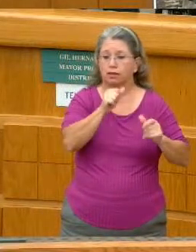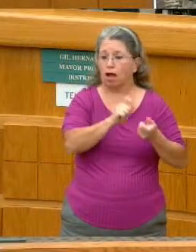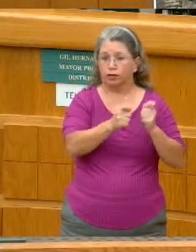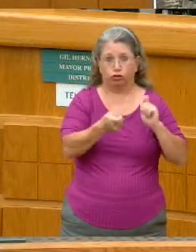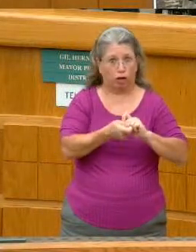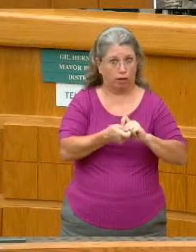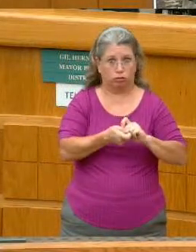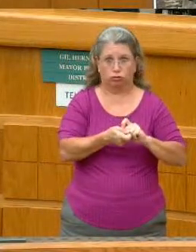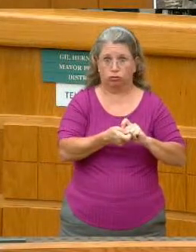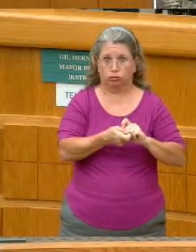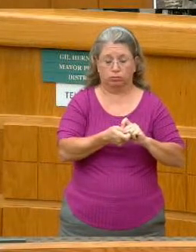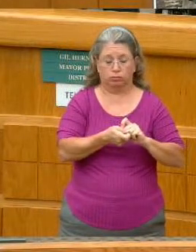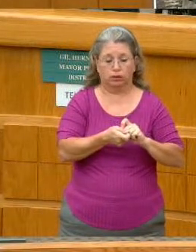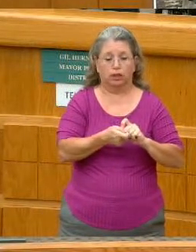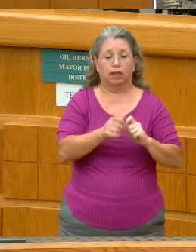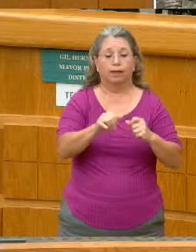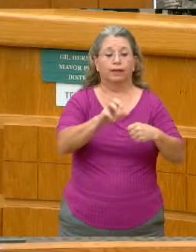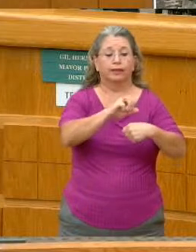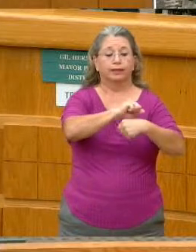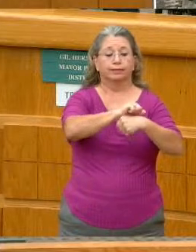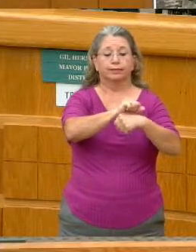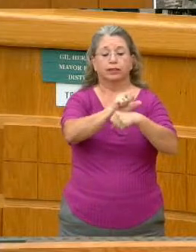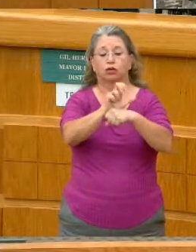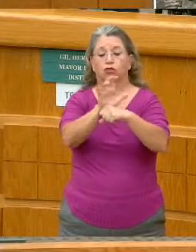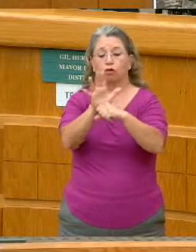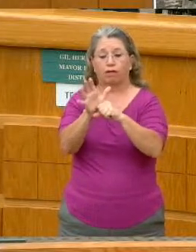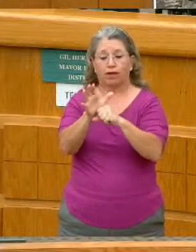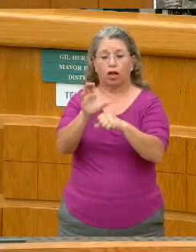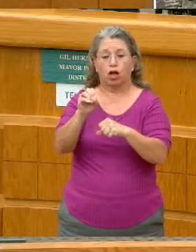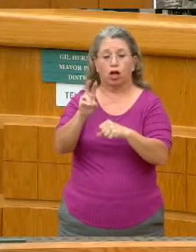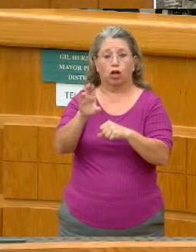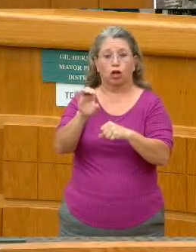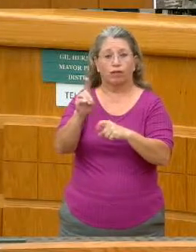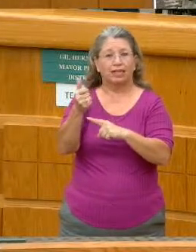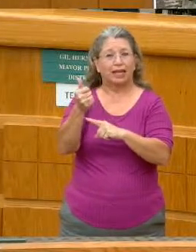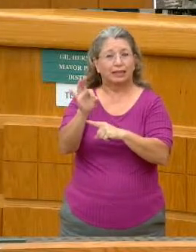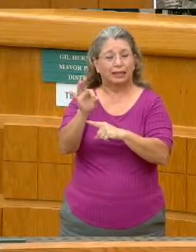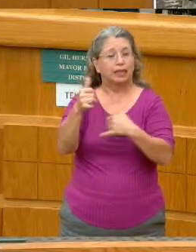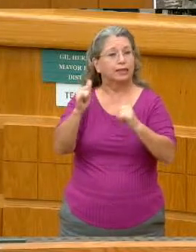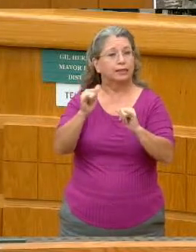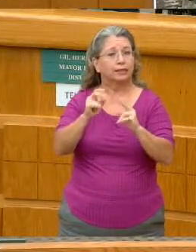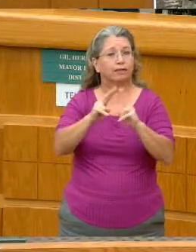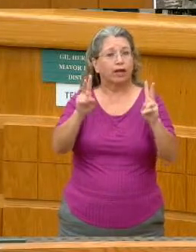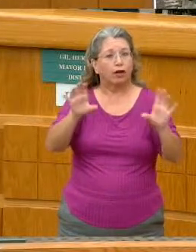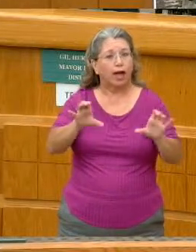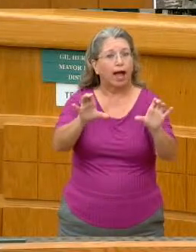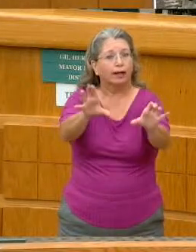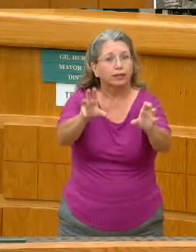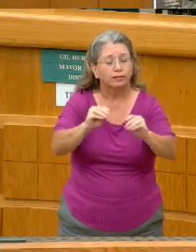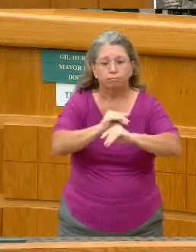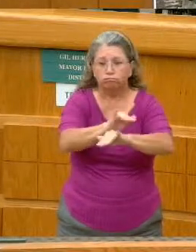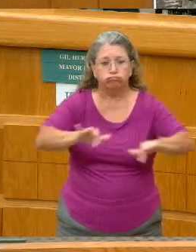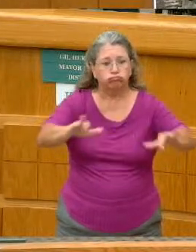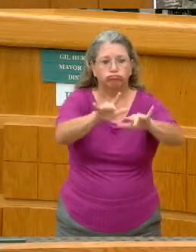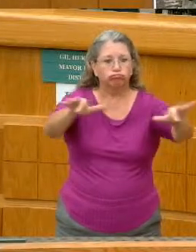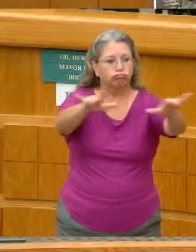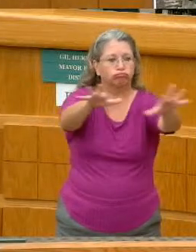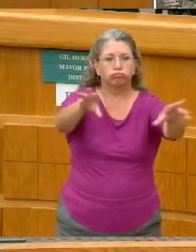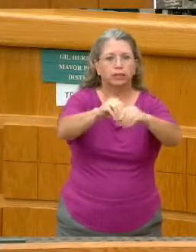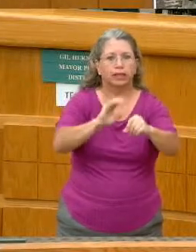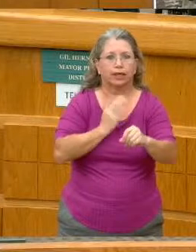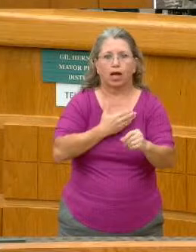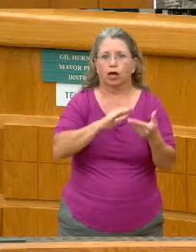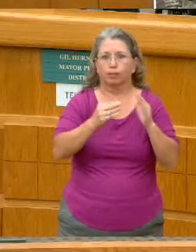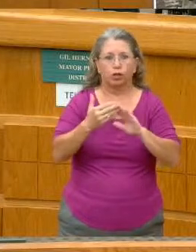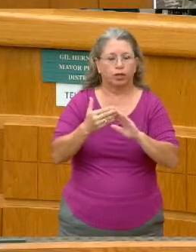about. This COVID-19 is still very active. This virus is very active in our community. There is no cure. There is